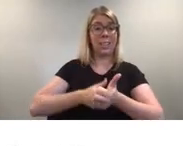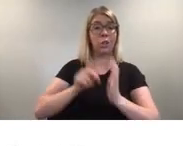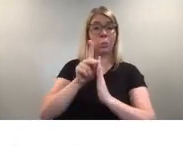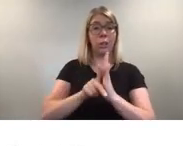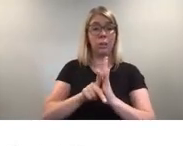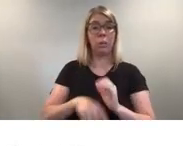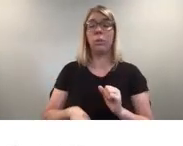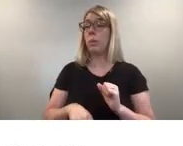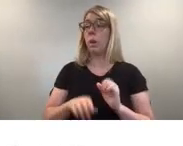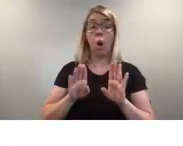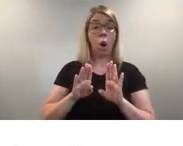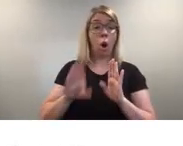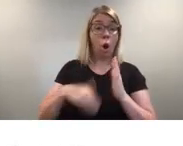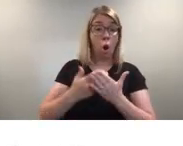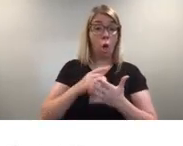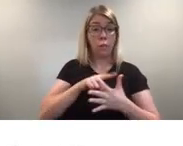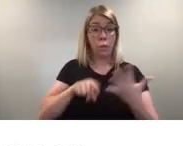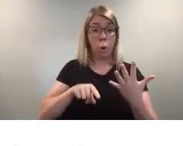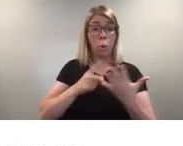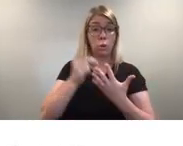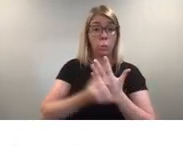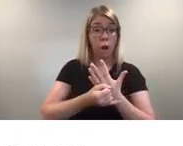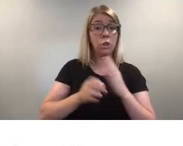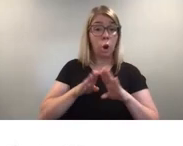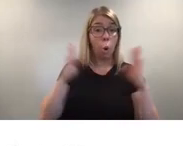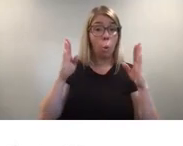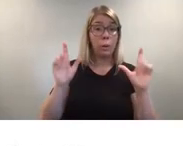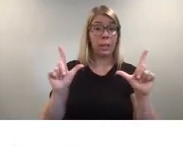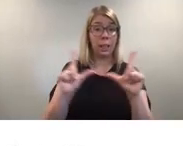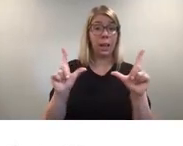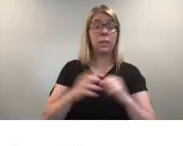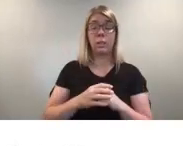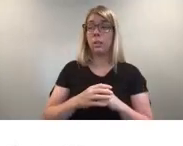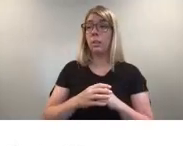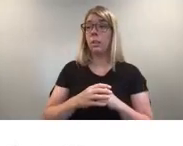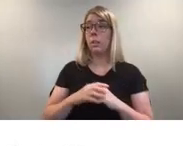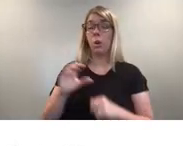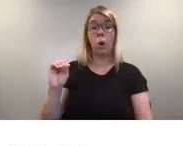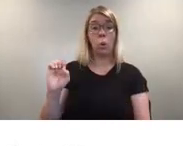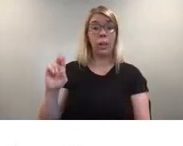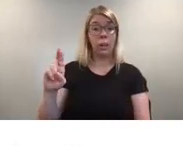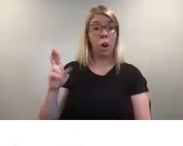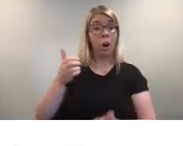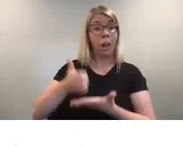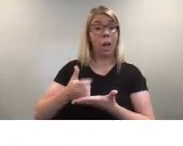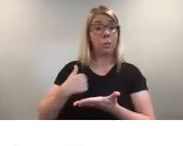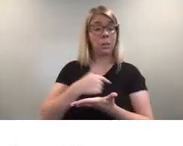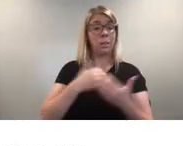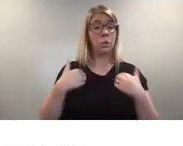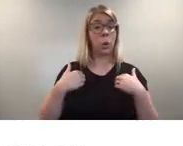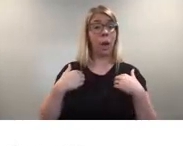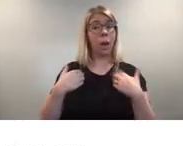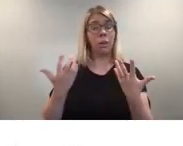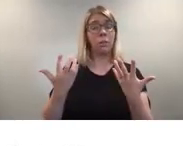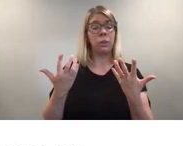were openly licensed, OER's content helps us to apply redistributive justice, ensuring that our students have free